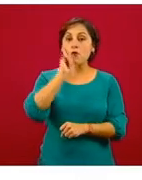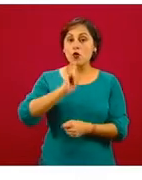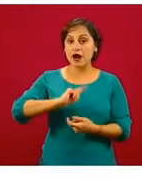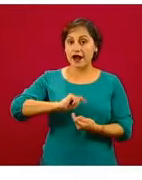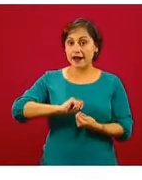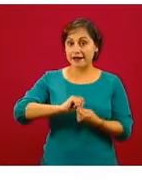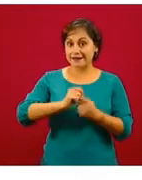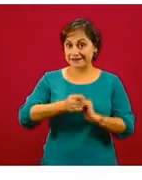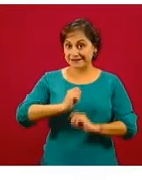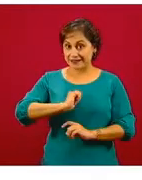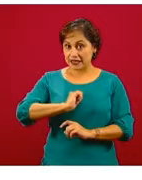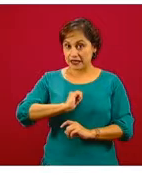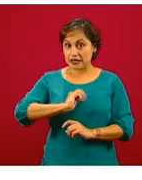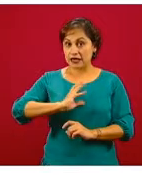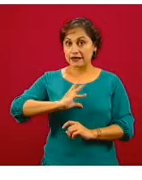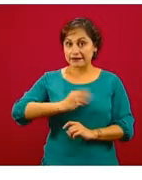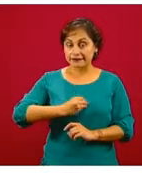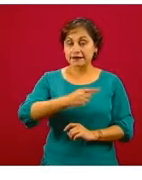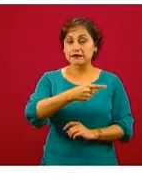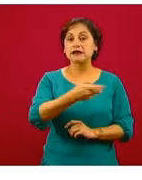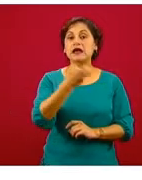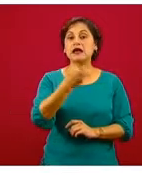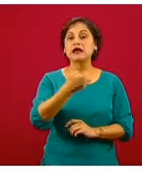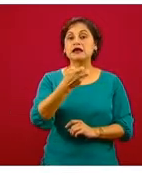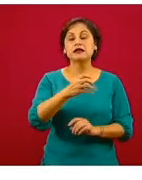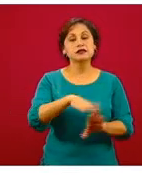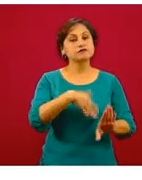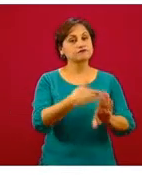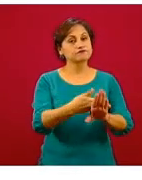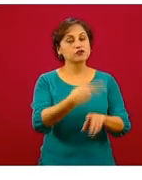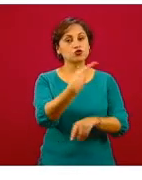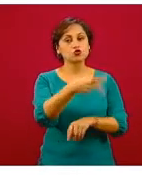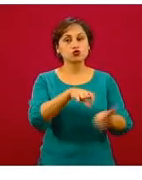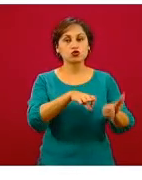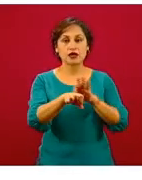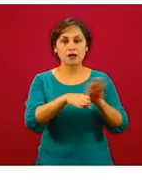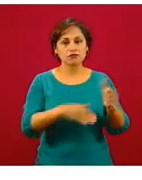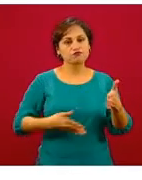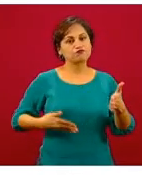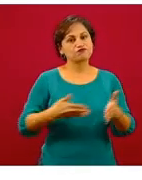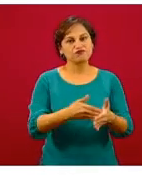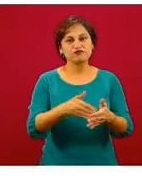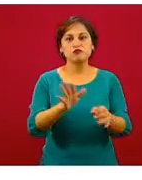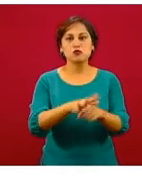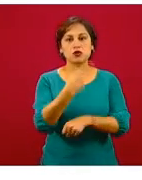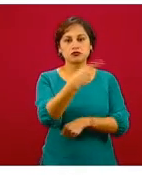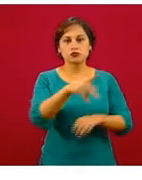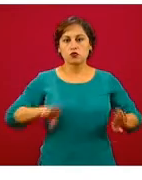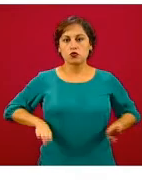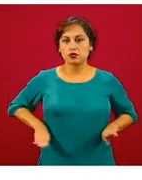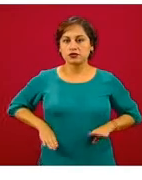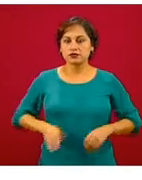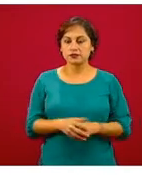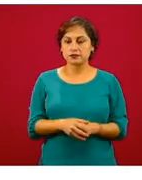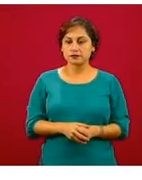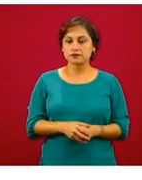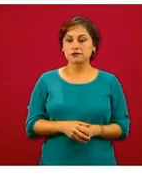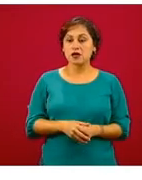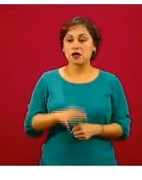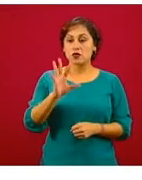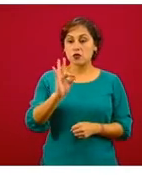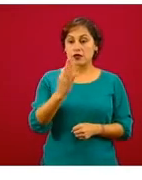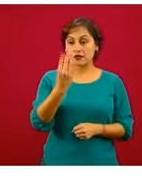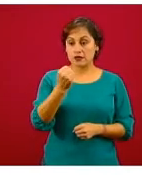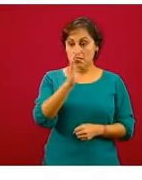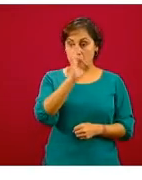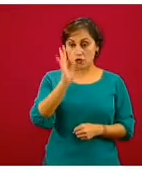the ones who are most affected in terms of employment, simply based on their condition.